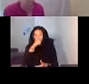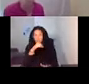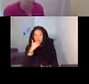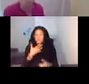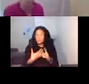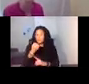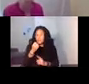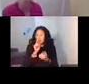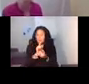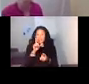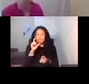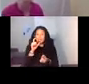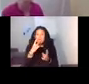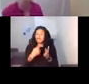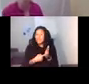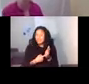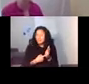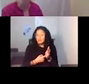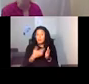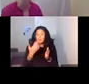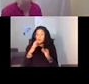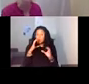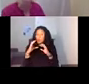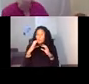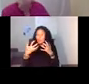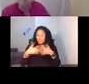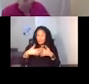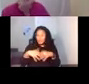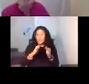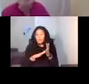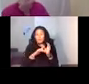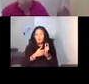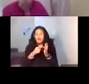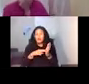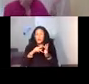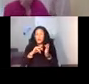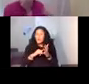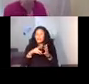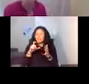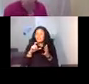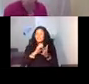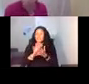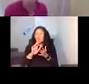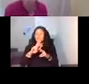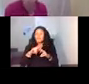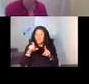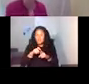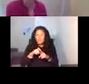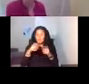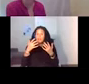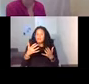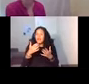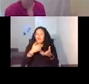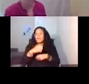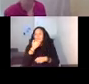Caroline Rickson, who was a communications engineer in Marconi's in Chelmsford, but she's now a maths